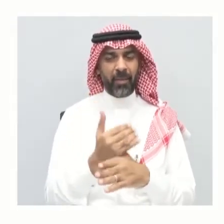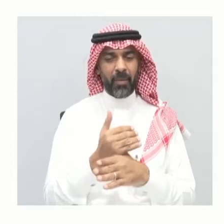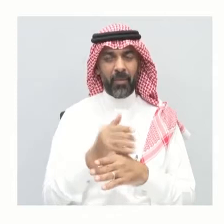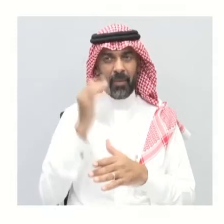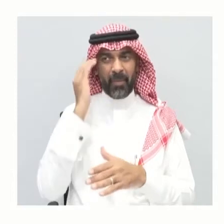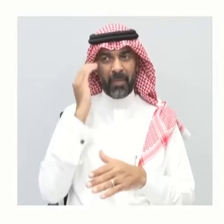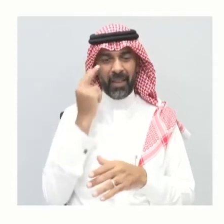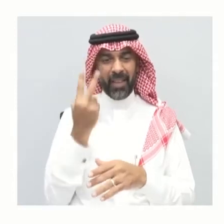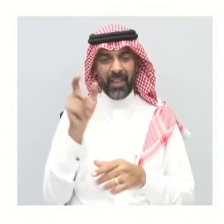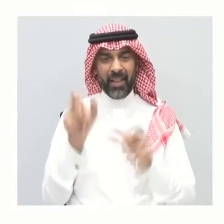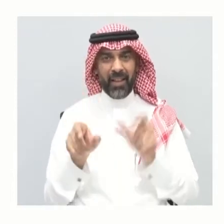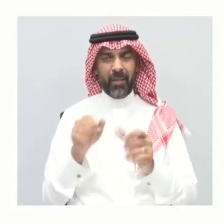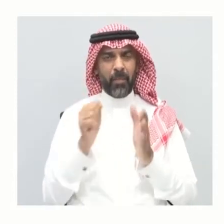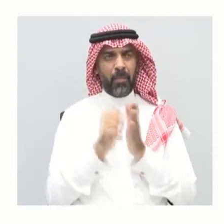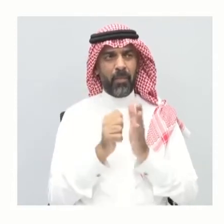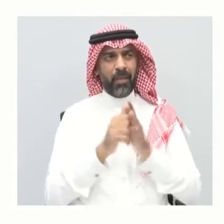2 pictures.